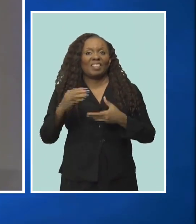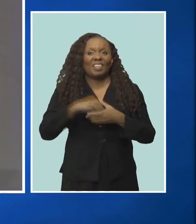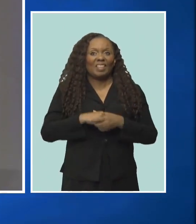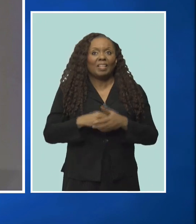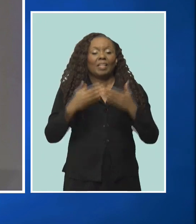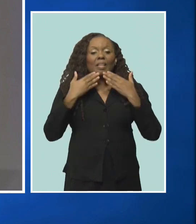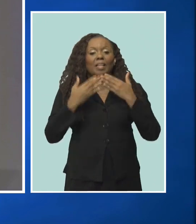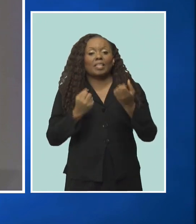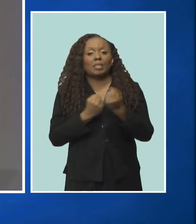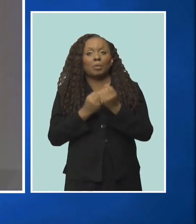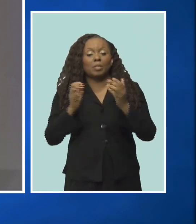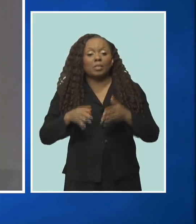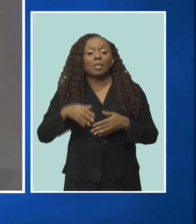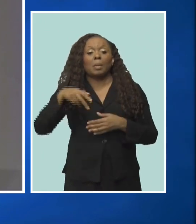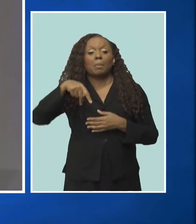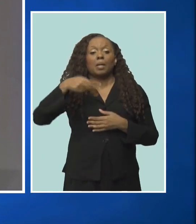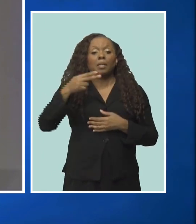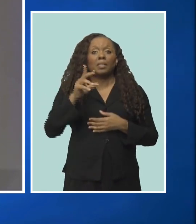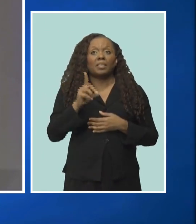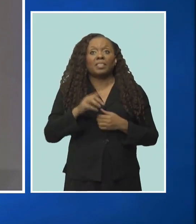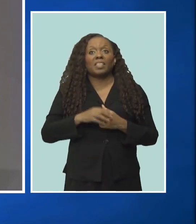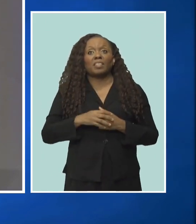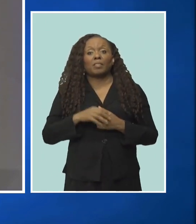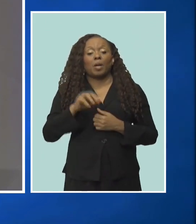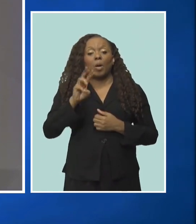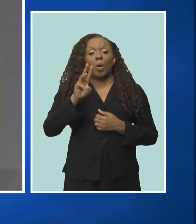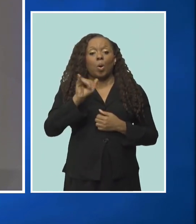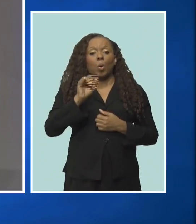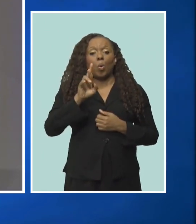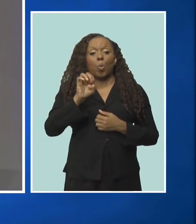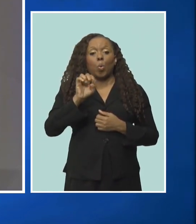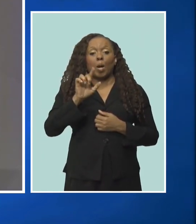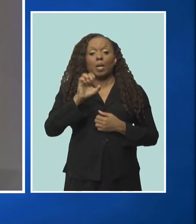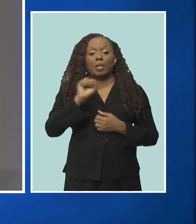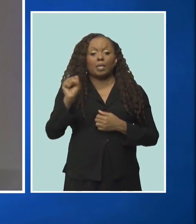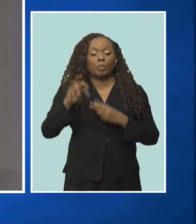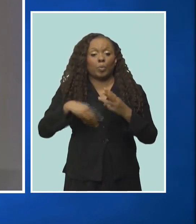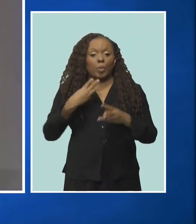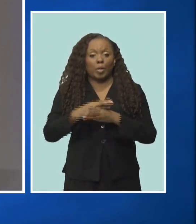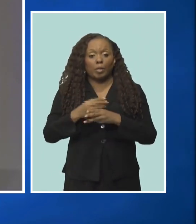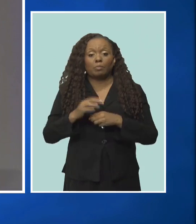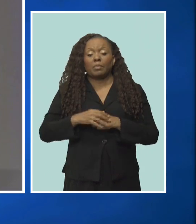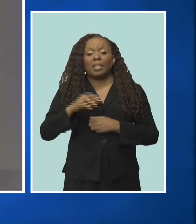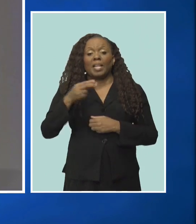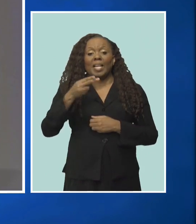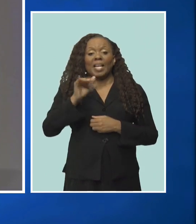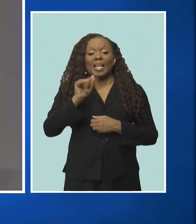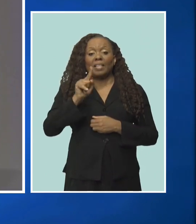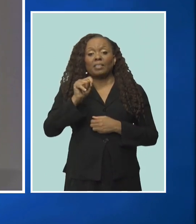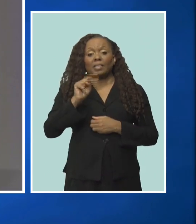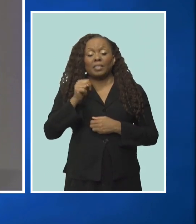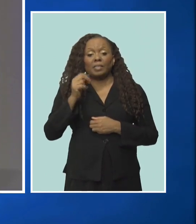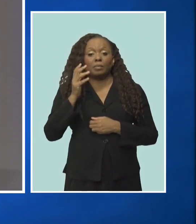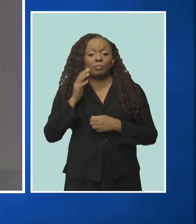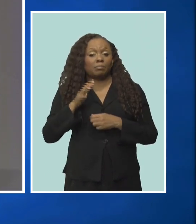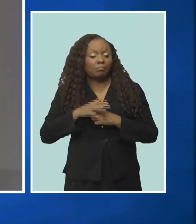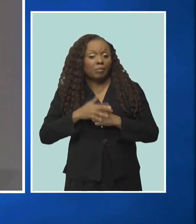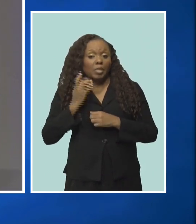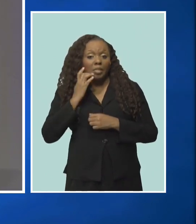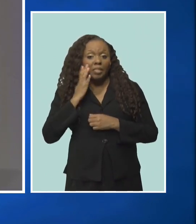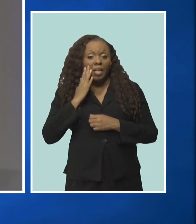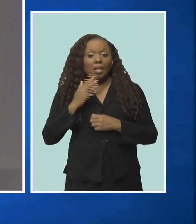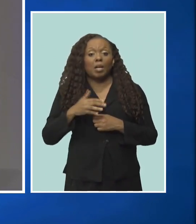our sponsors, Pine Hill Dairy, Post Wireless World, Hilton Barbados, Ross Trevor, Coconut Court, Burger King,